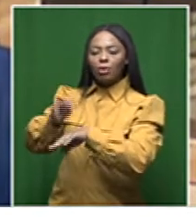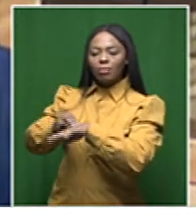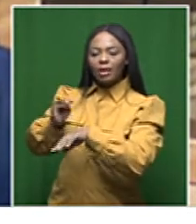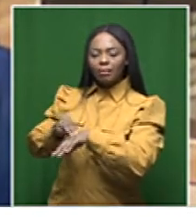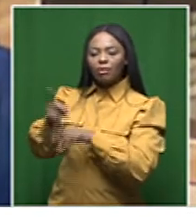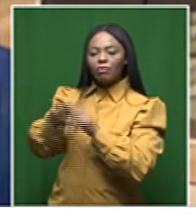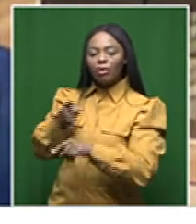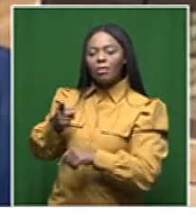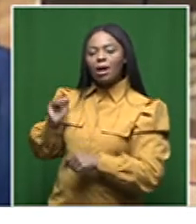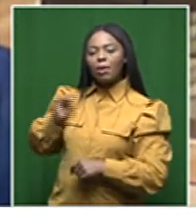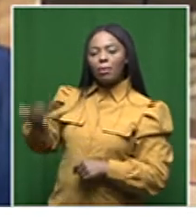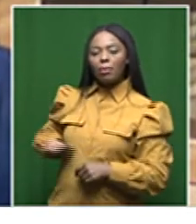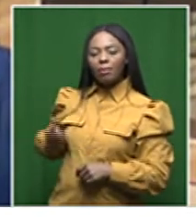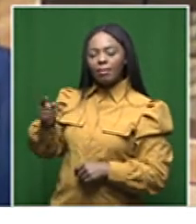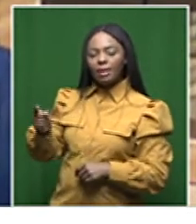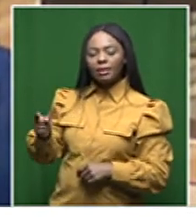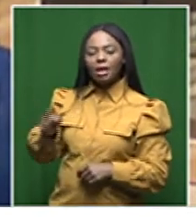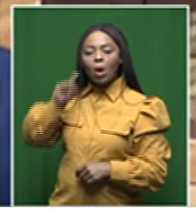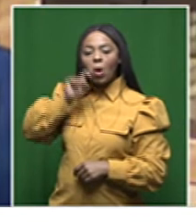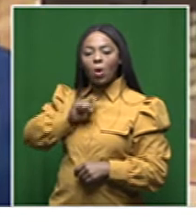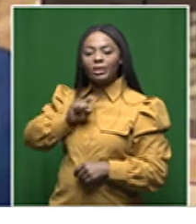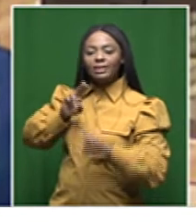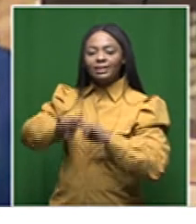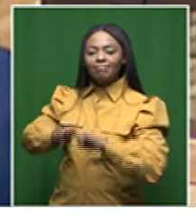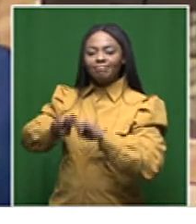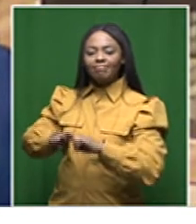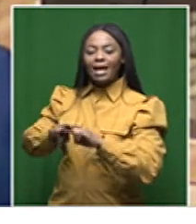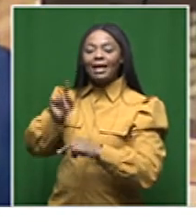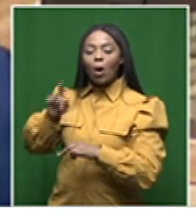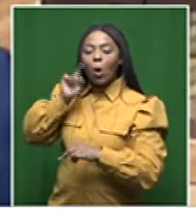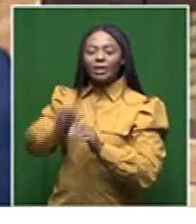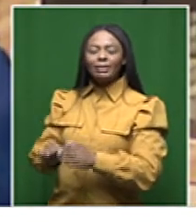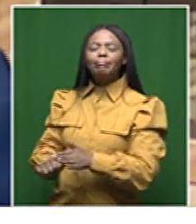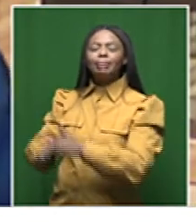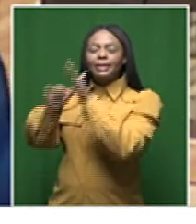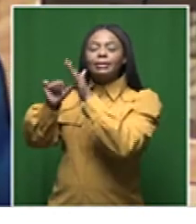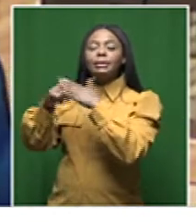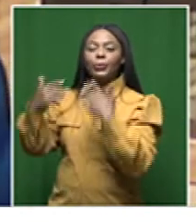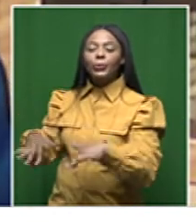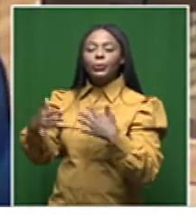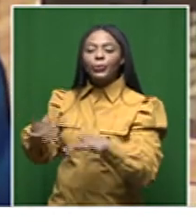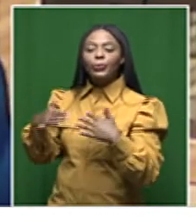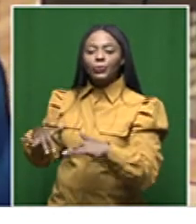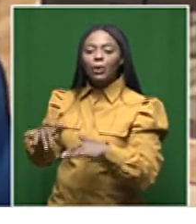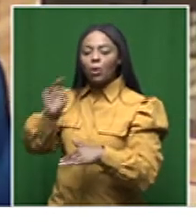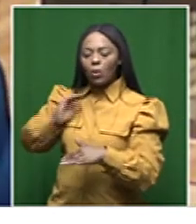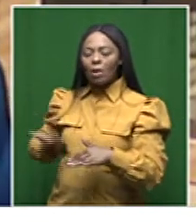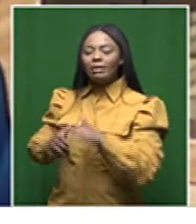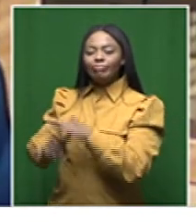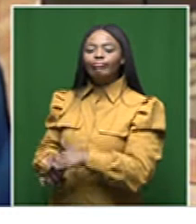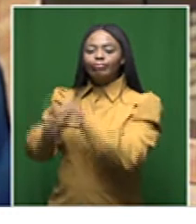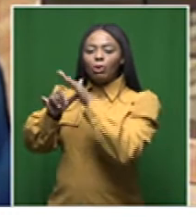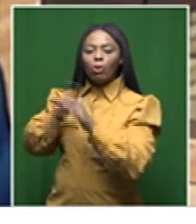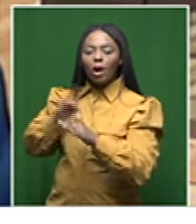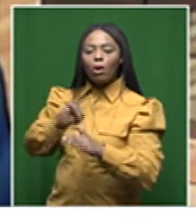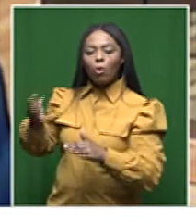From a female point of view, age is fundamental to everything. And I know women find themselves in a